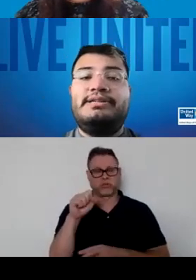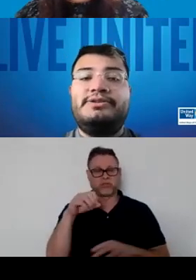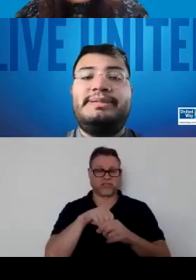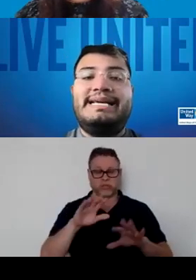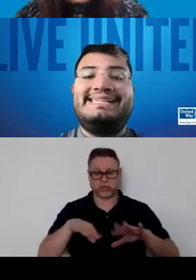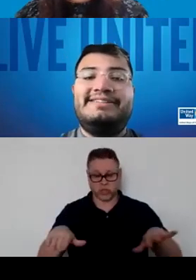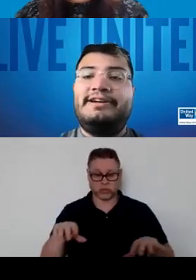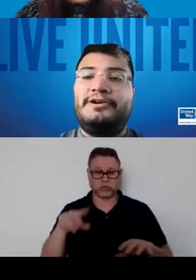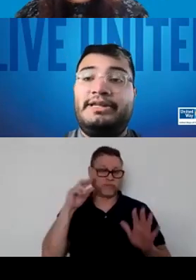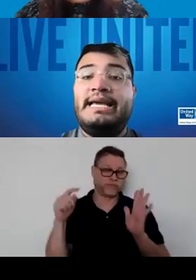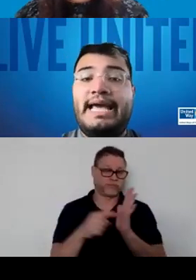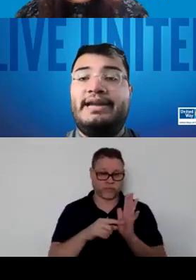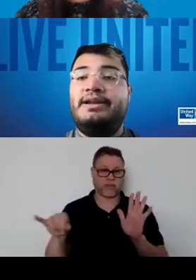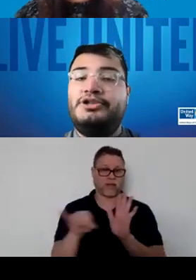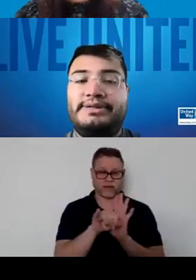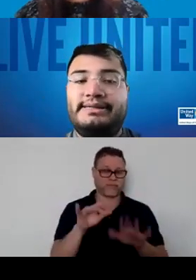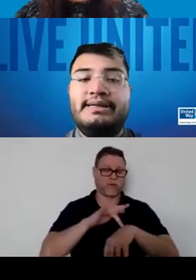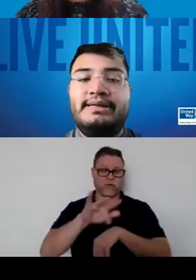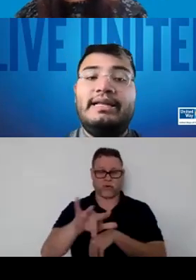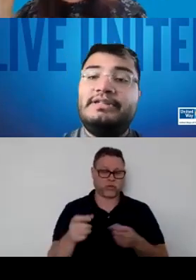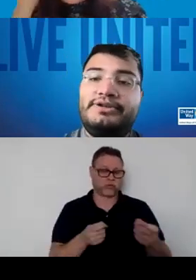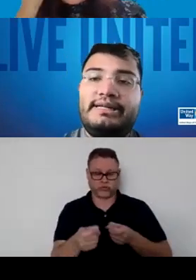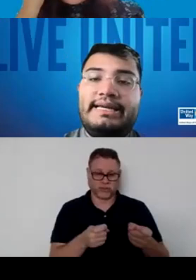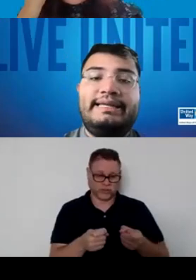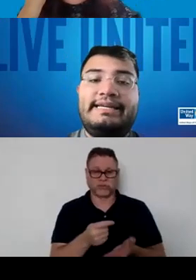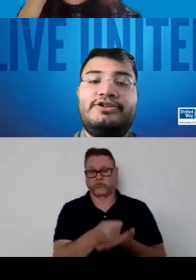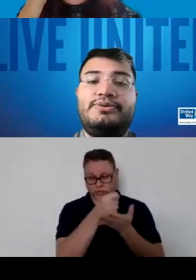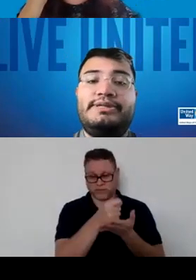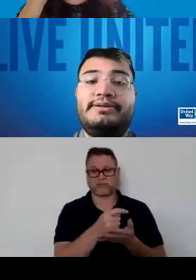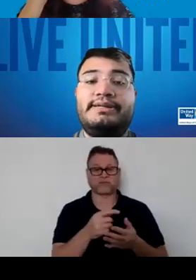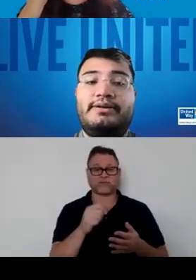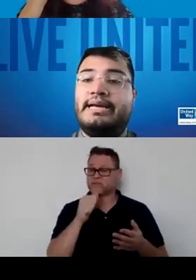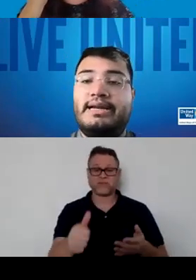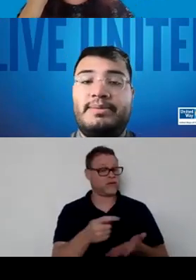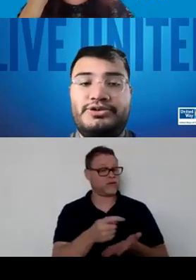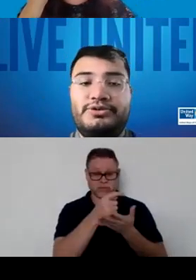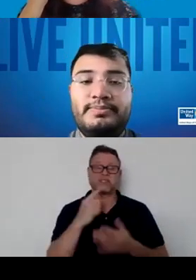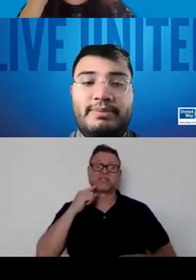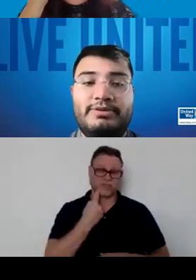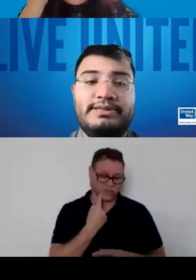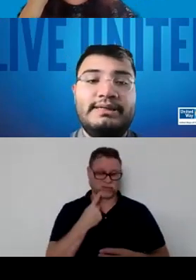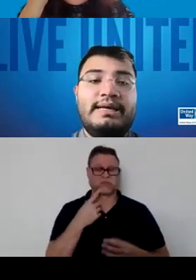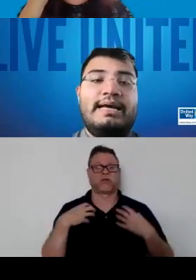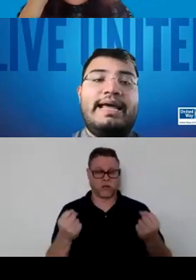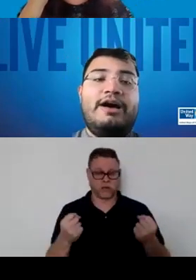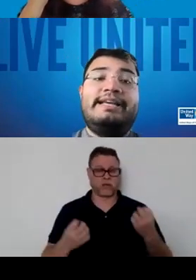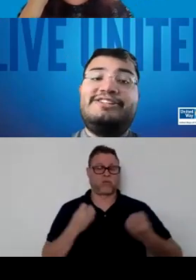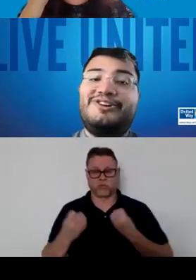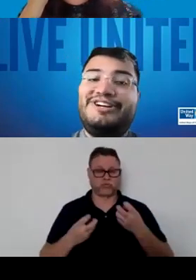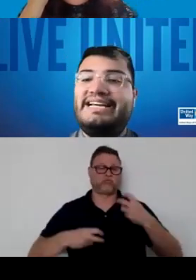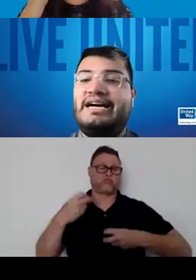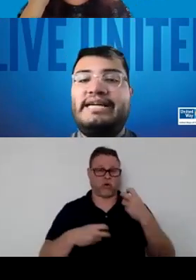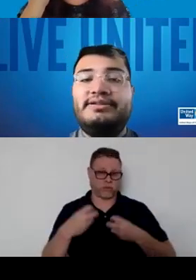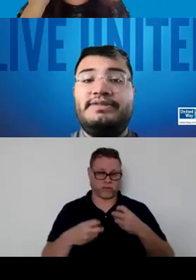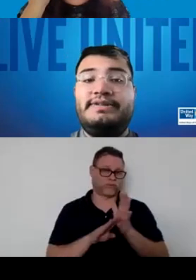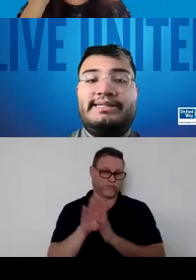health issues be identified early and treated. Left untreated, they can lead to serious health and emotional problems. Now,